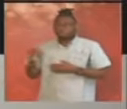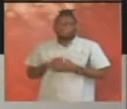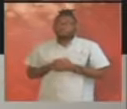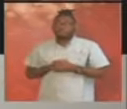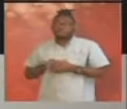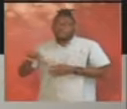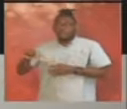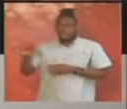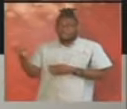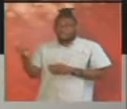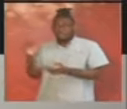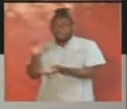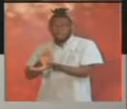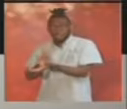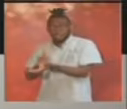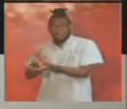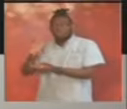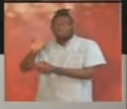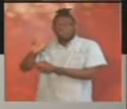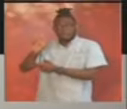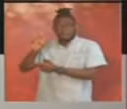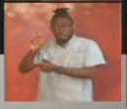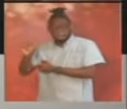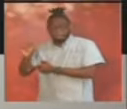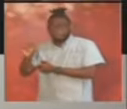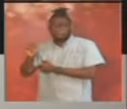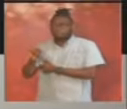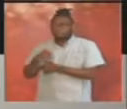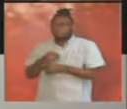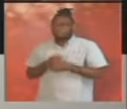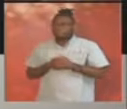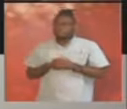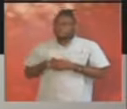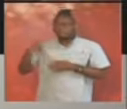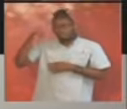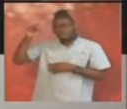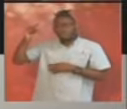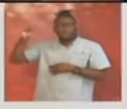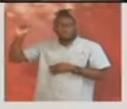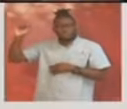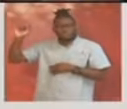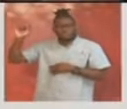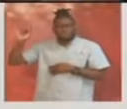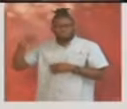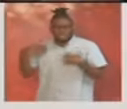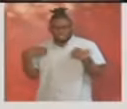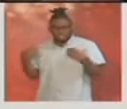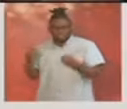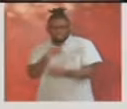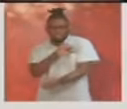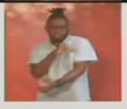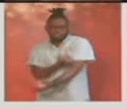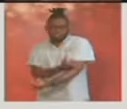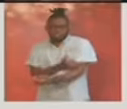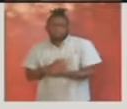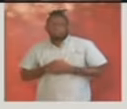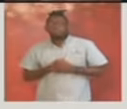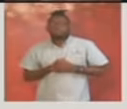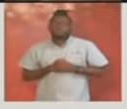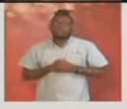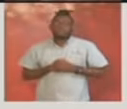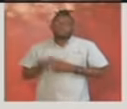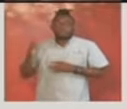Mitchell, General Manager, Primary Care Services for the Tobago Regional Health Authority. I'm Candice Alcantara, Manager